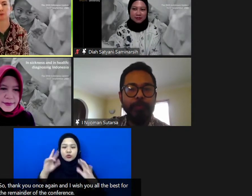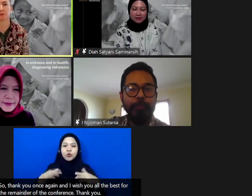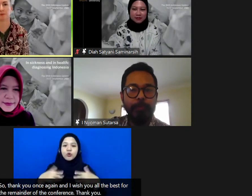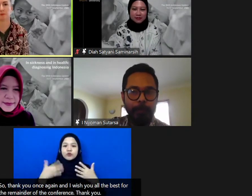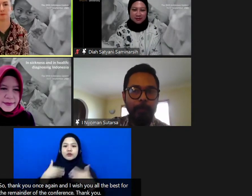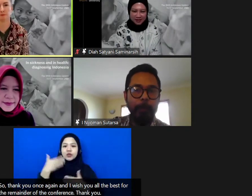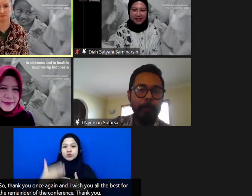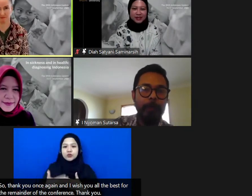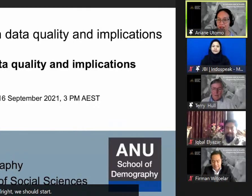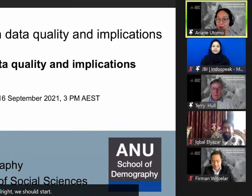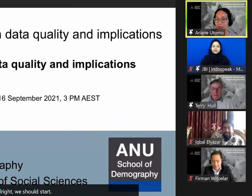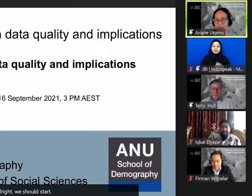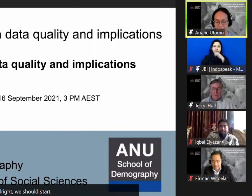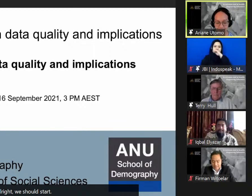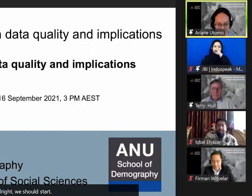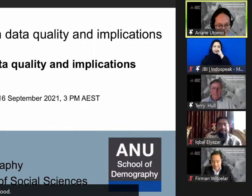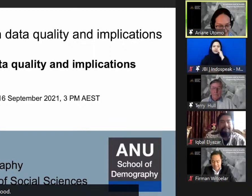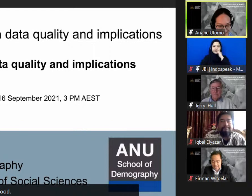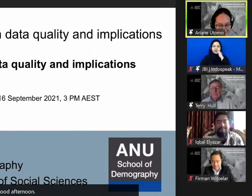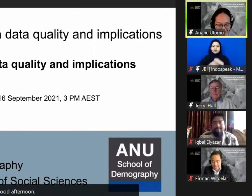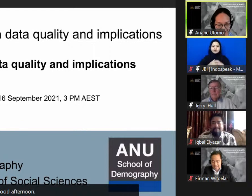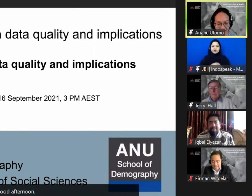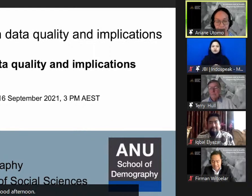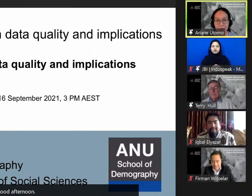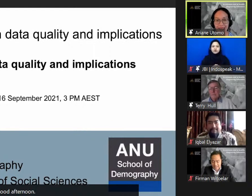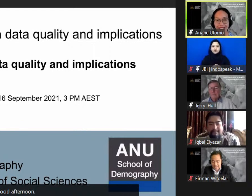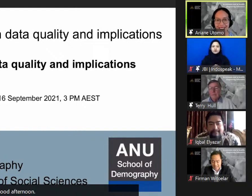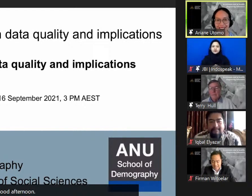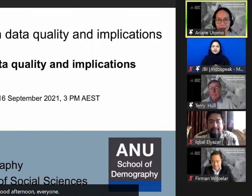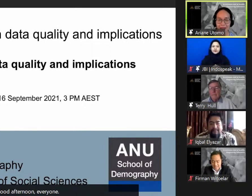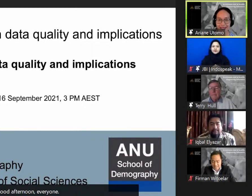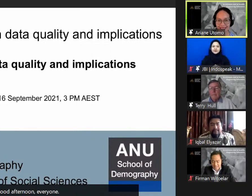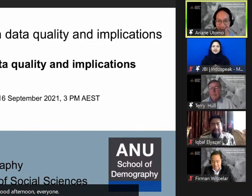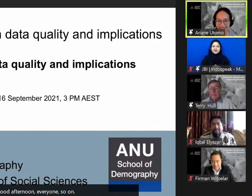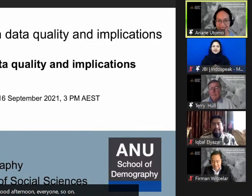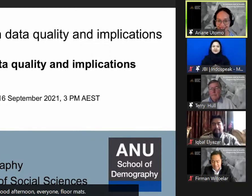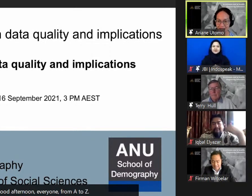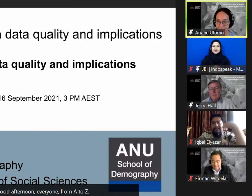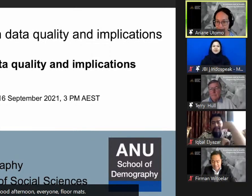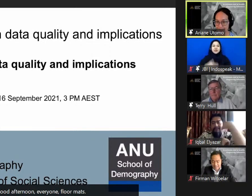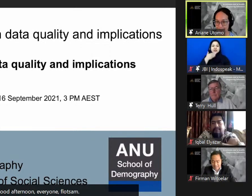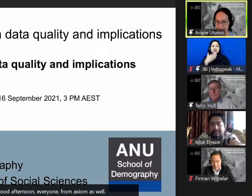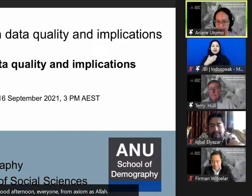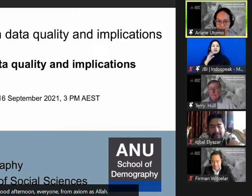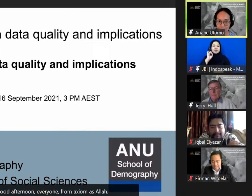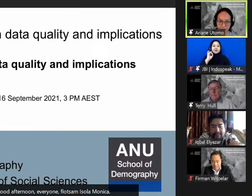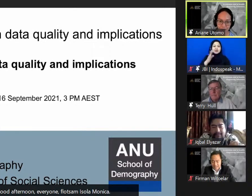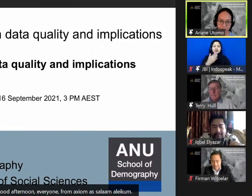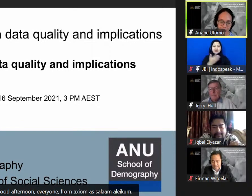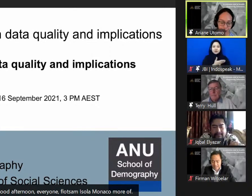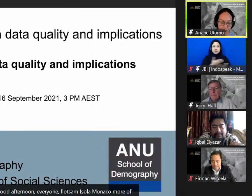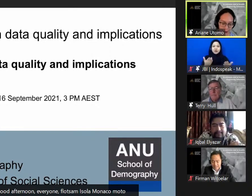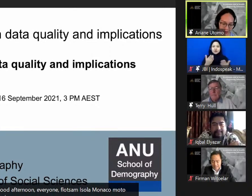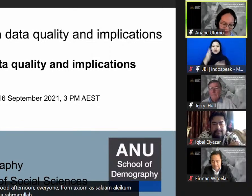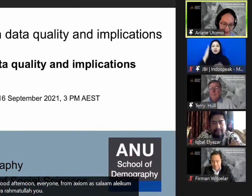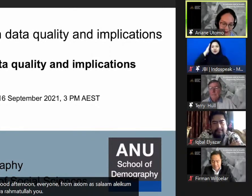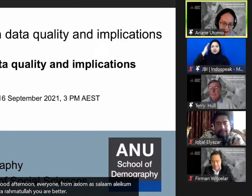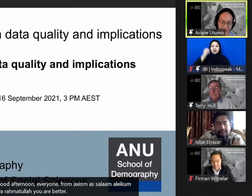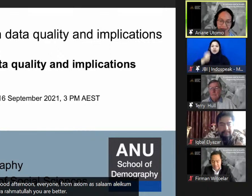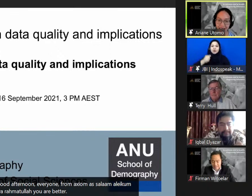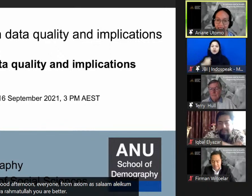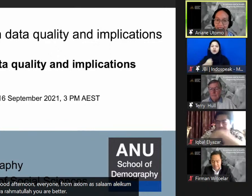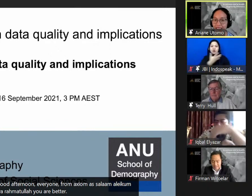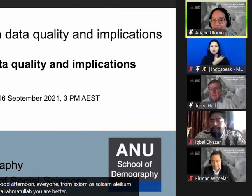you. Good afternoon, everyone. Selamat siang. Assalamualaikum warahmatullahi